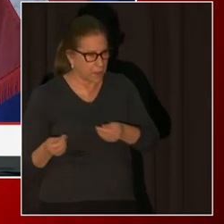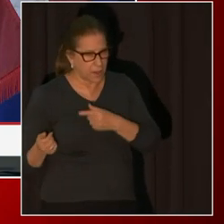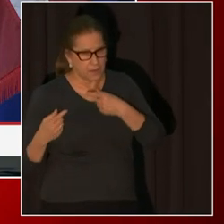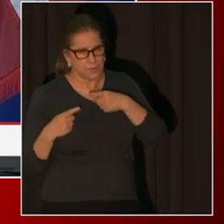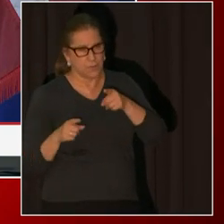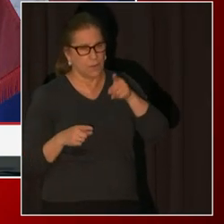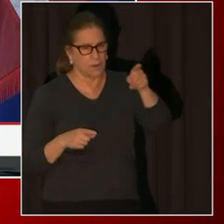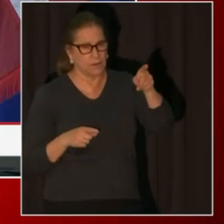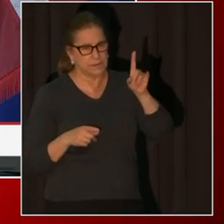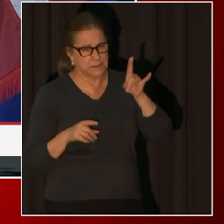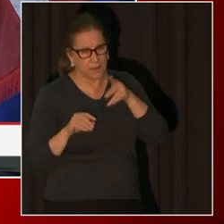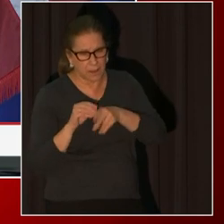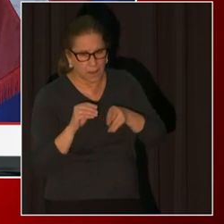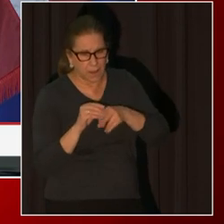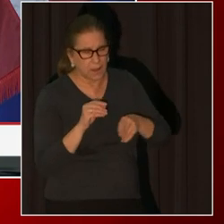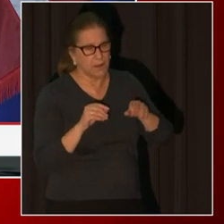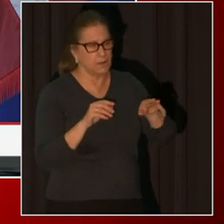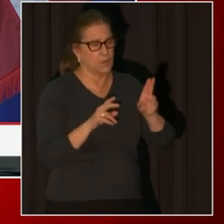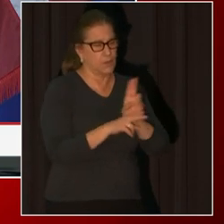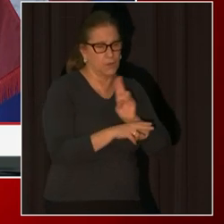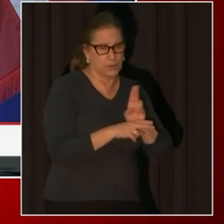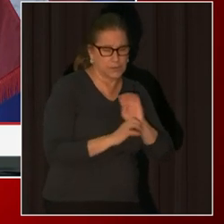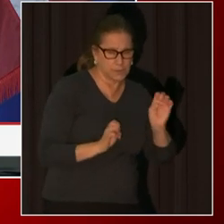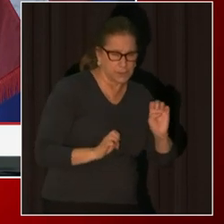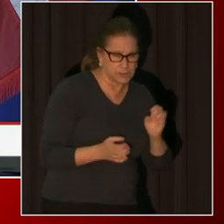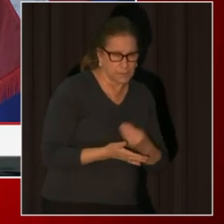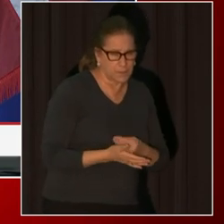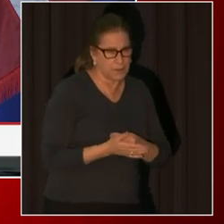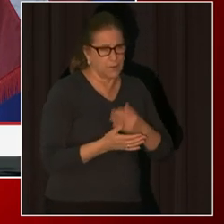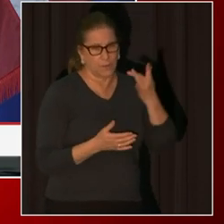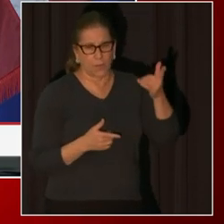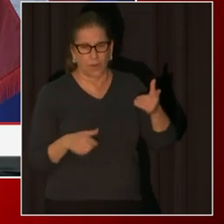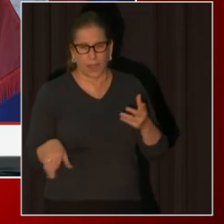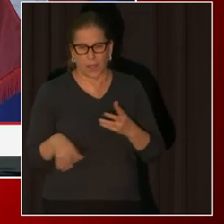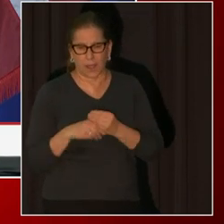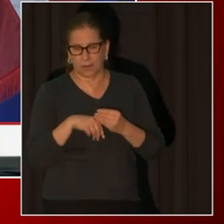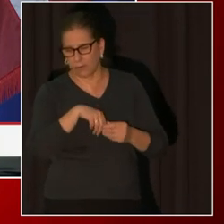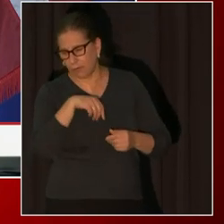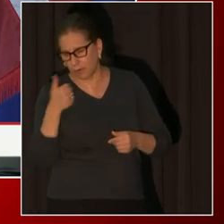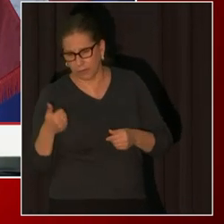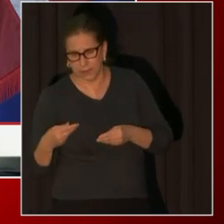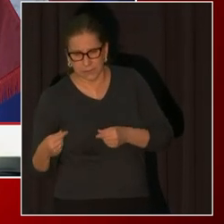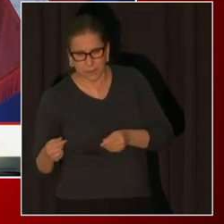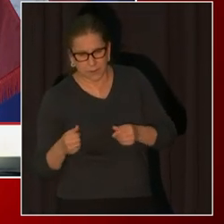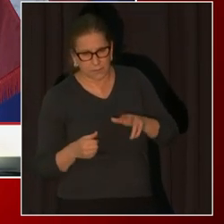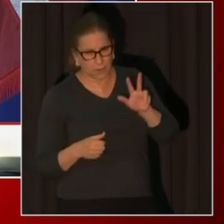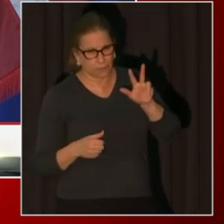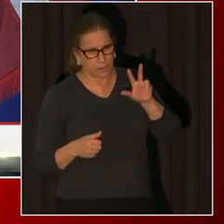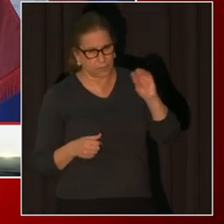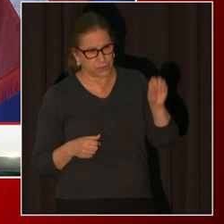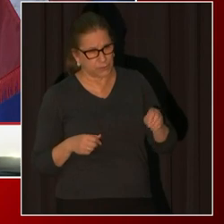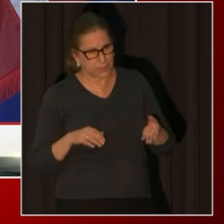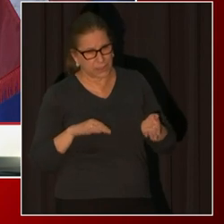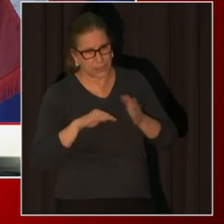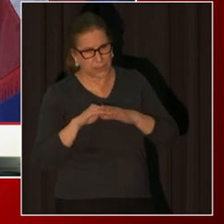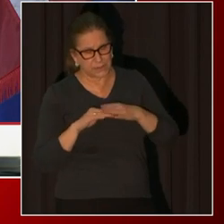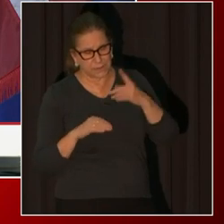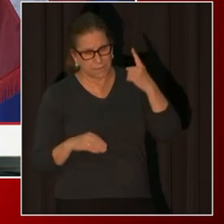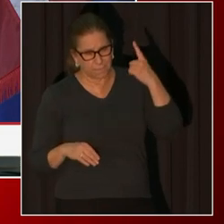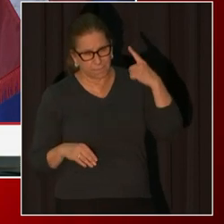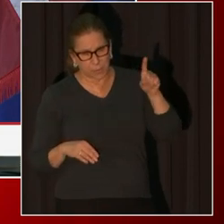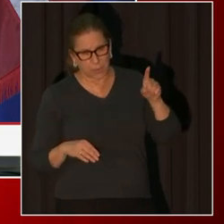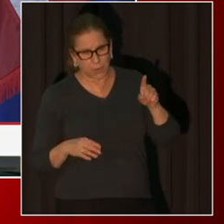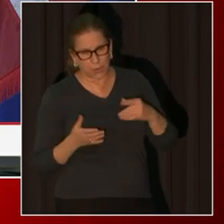tap? I'm just struggling to understand the math here, how you're able to have a 3% increase in the new hospitals and all these